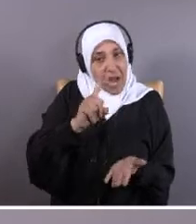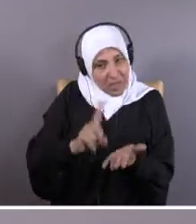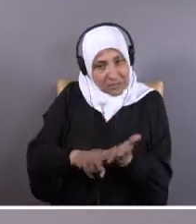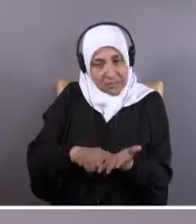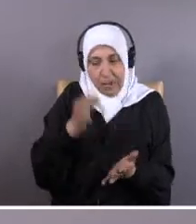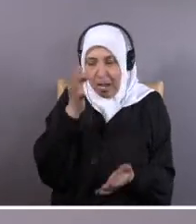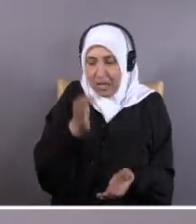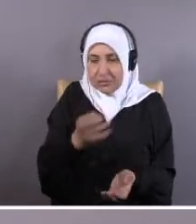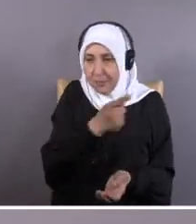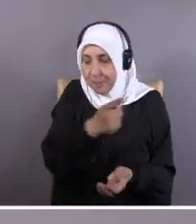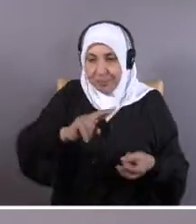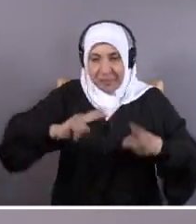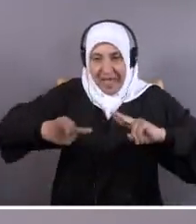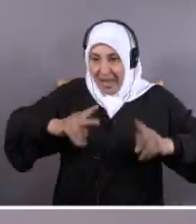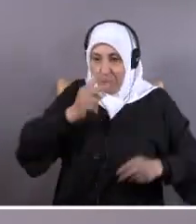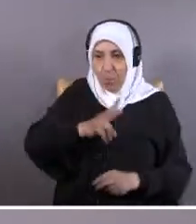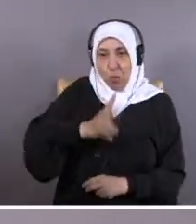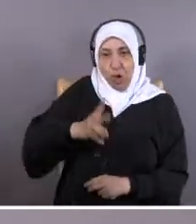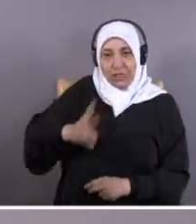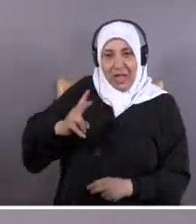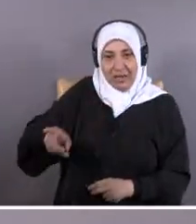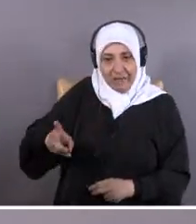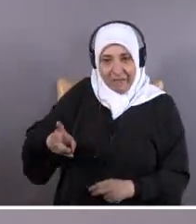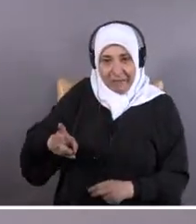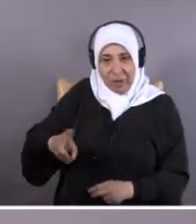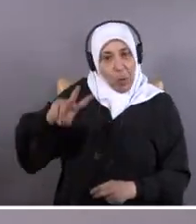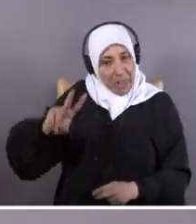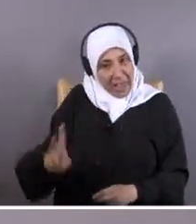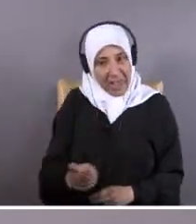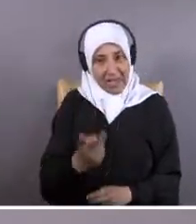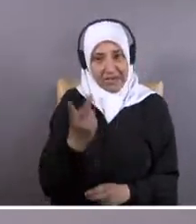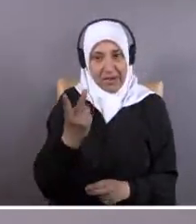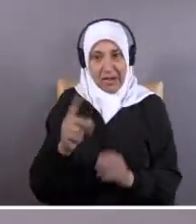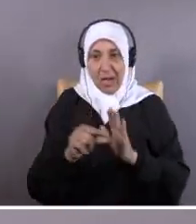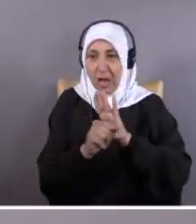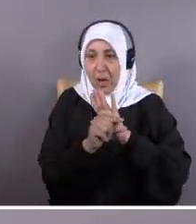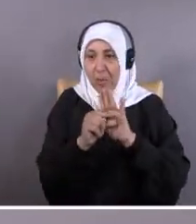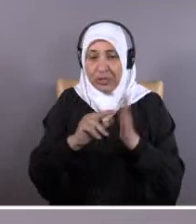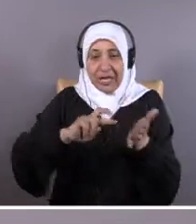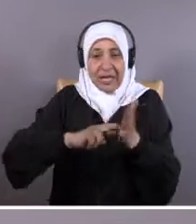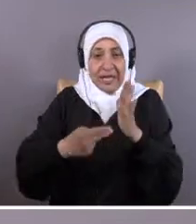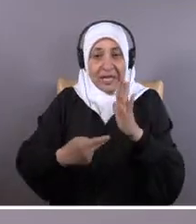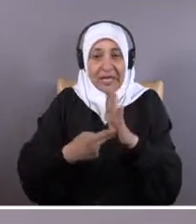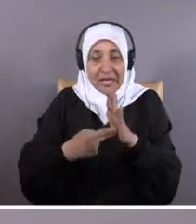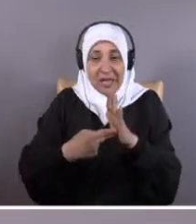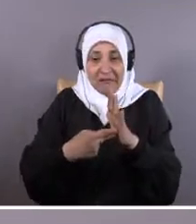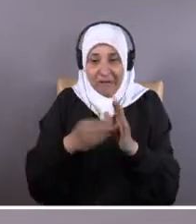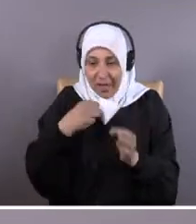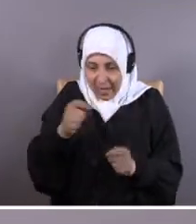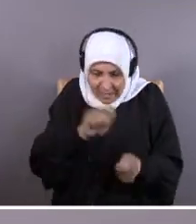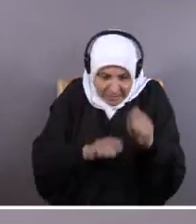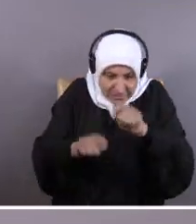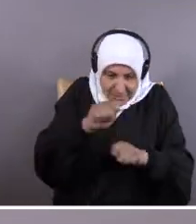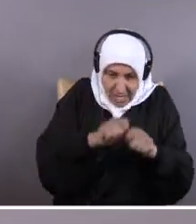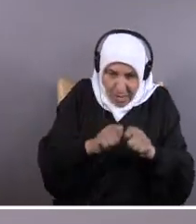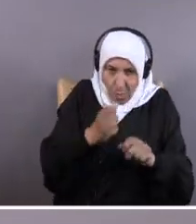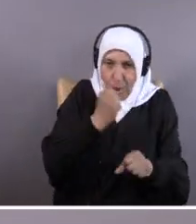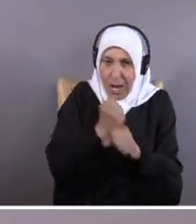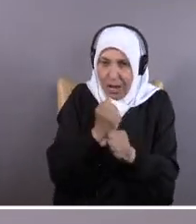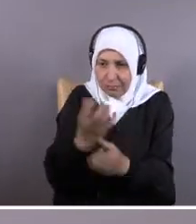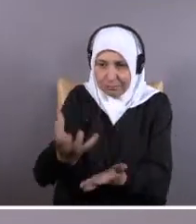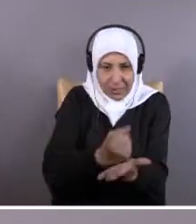and resourceful in our quest to find answers by seeking out knowledge and the best